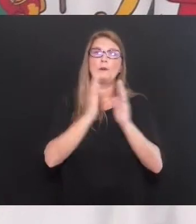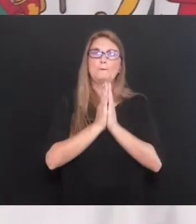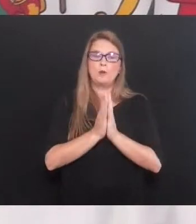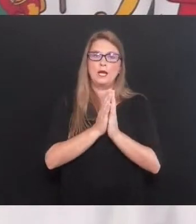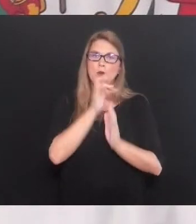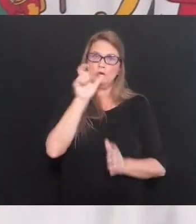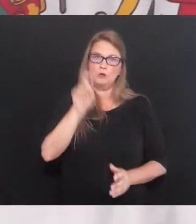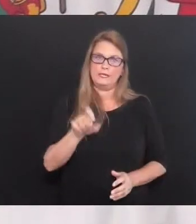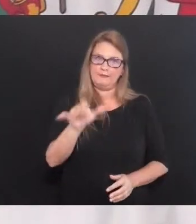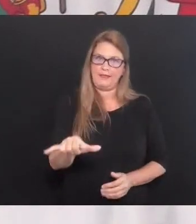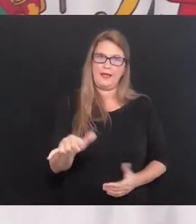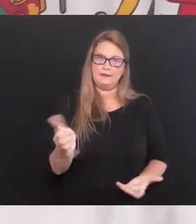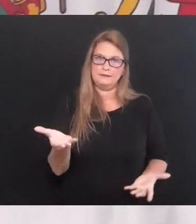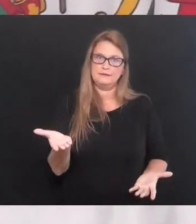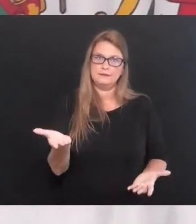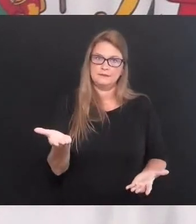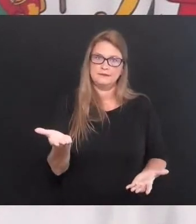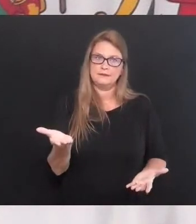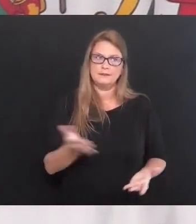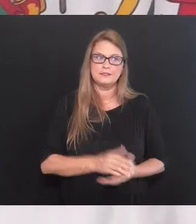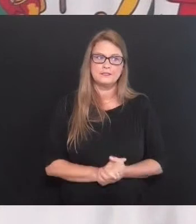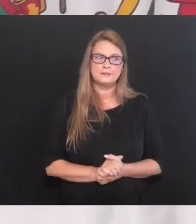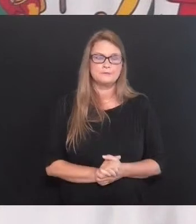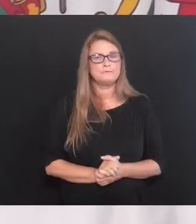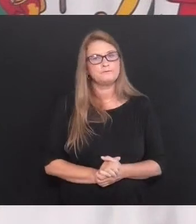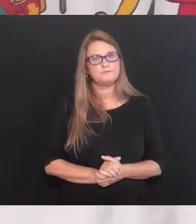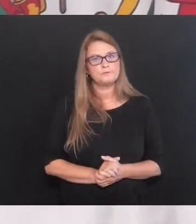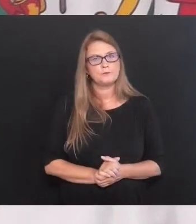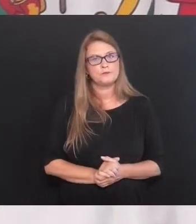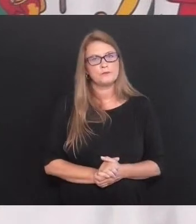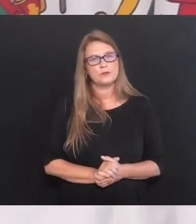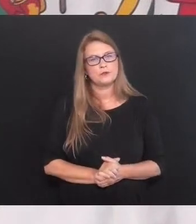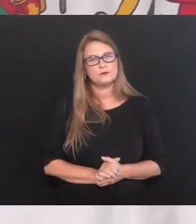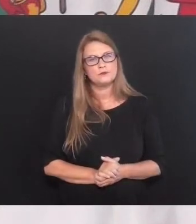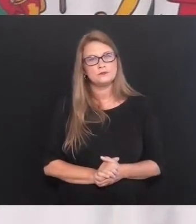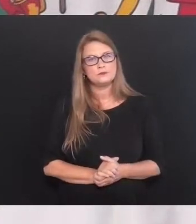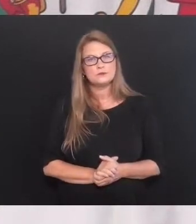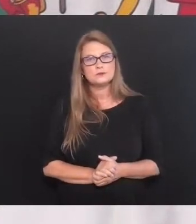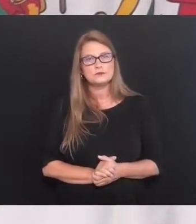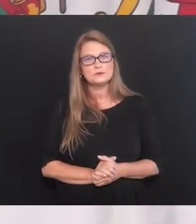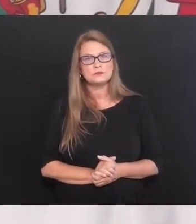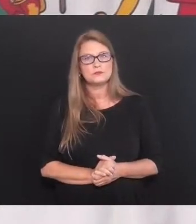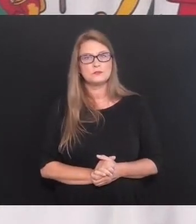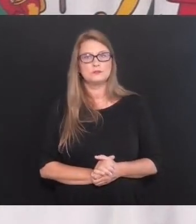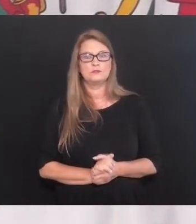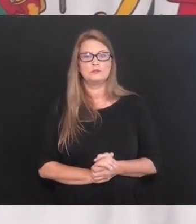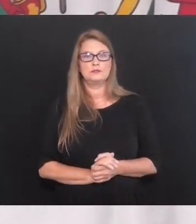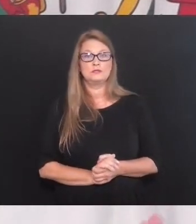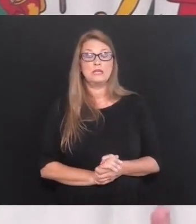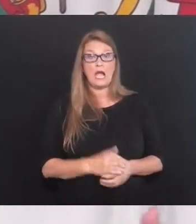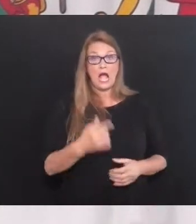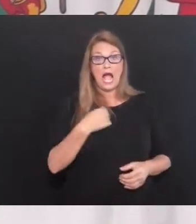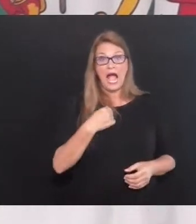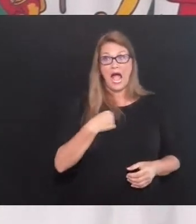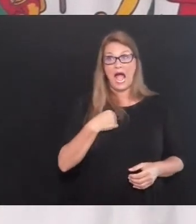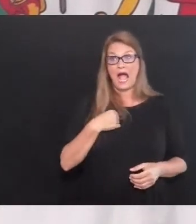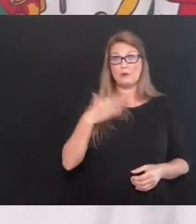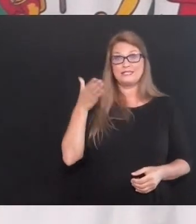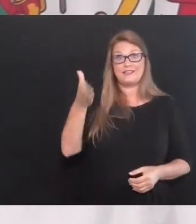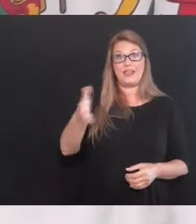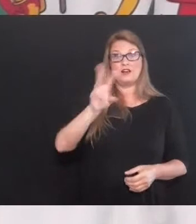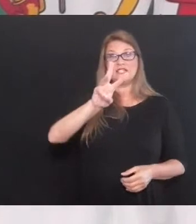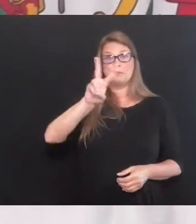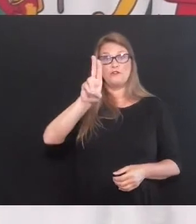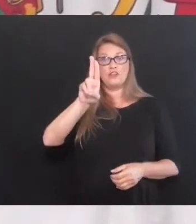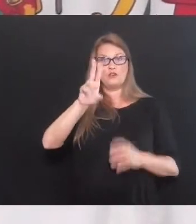get to that. But, I can tell you that I was at the